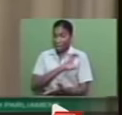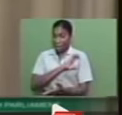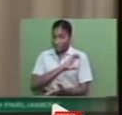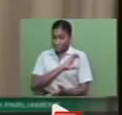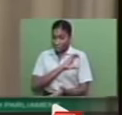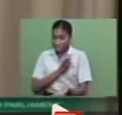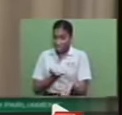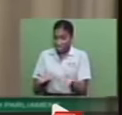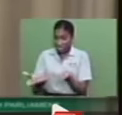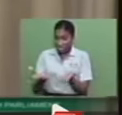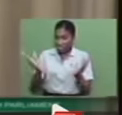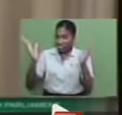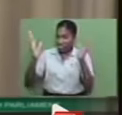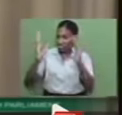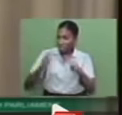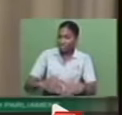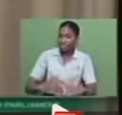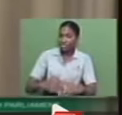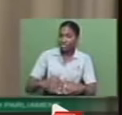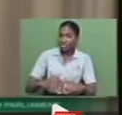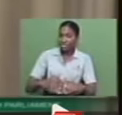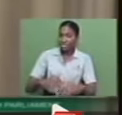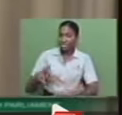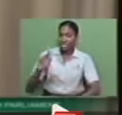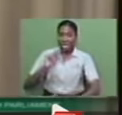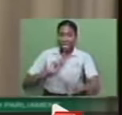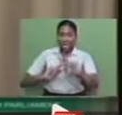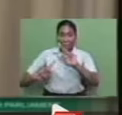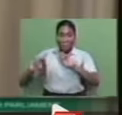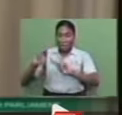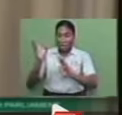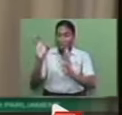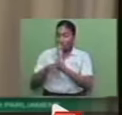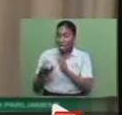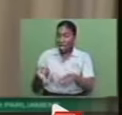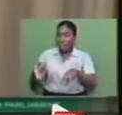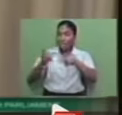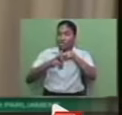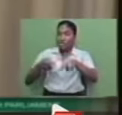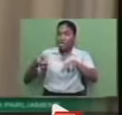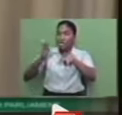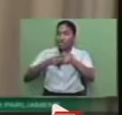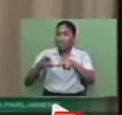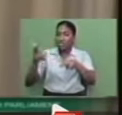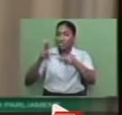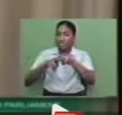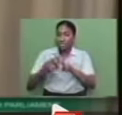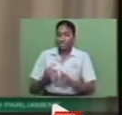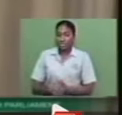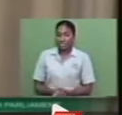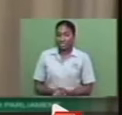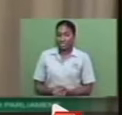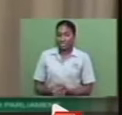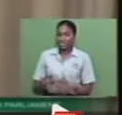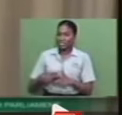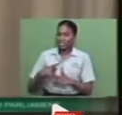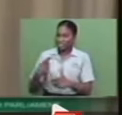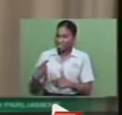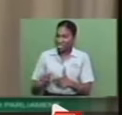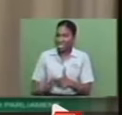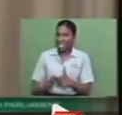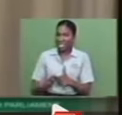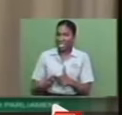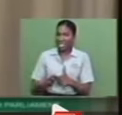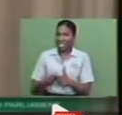and robberies have increased drastically, we see a very concerning cut in finances to the TTPS in